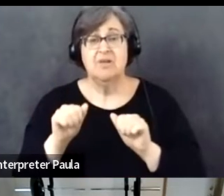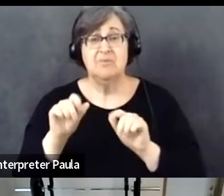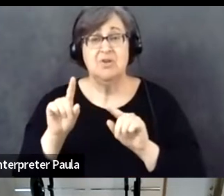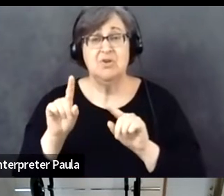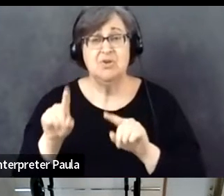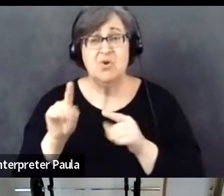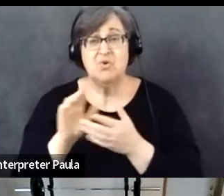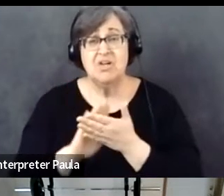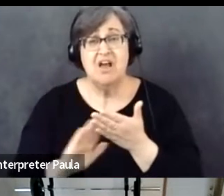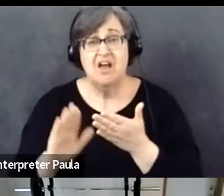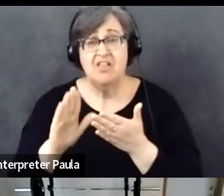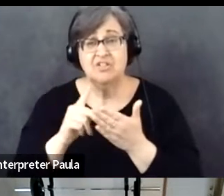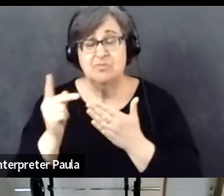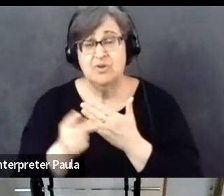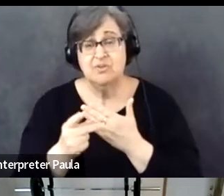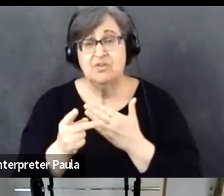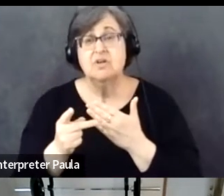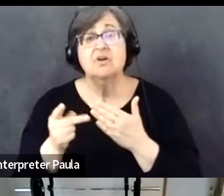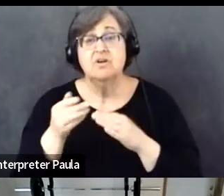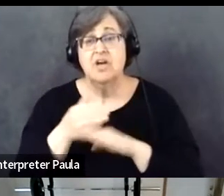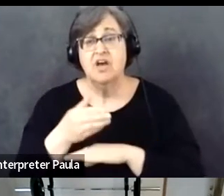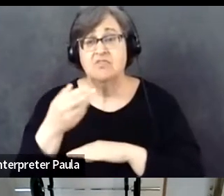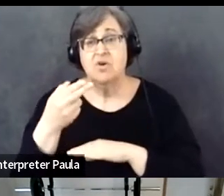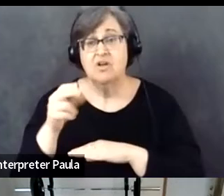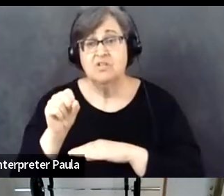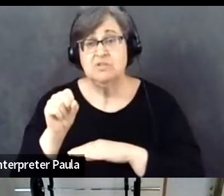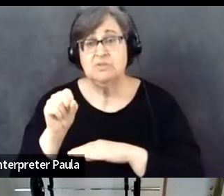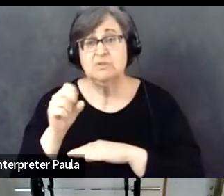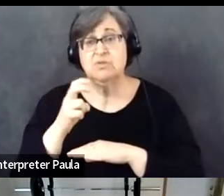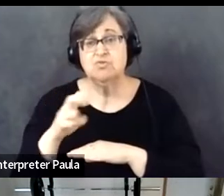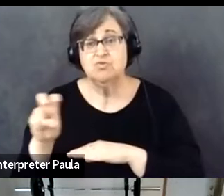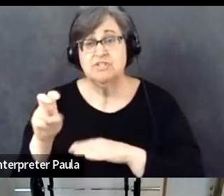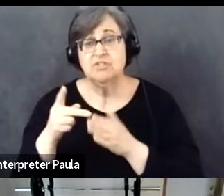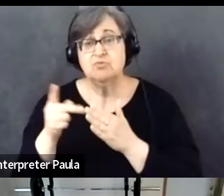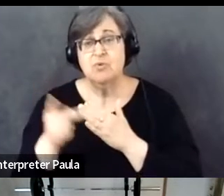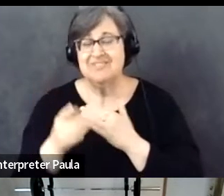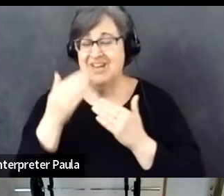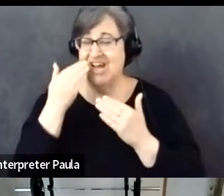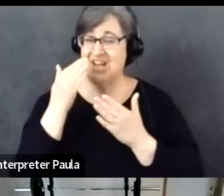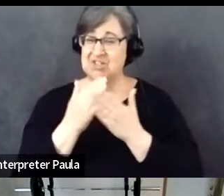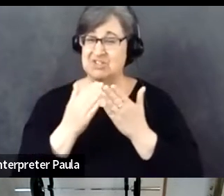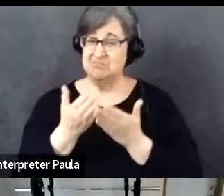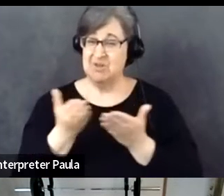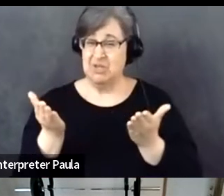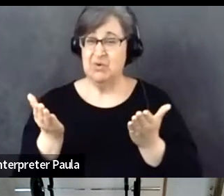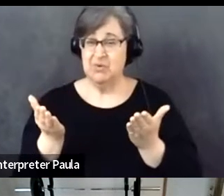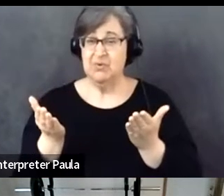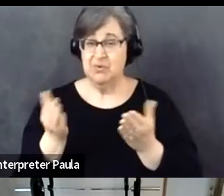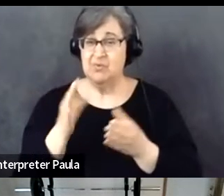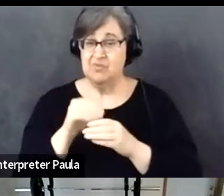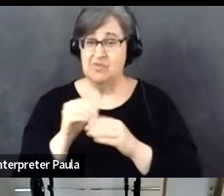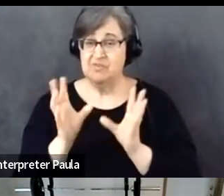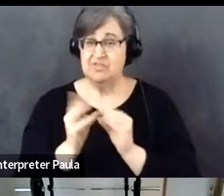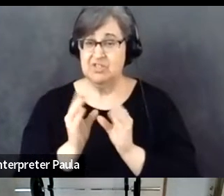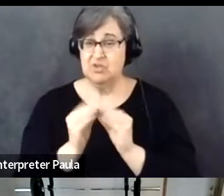college, a college program. It's a post-secondary transition program. So I know some of you were on the